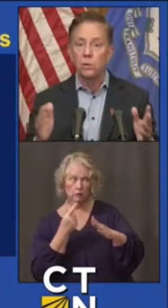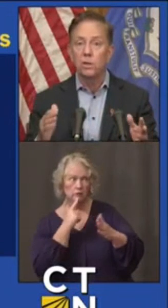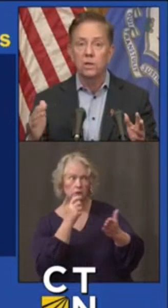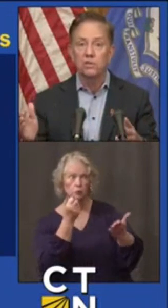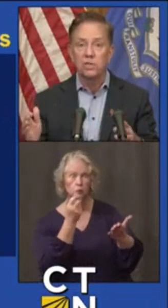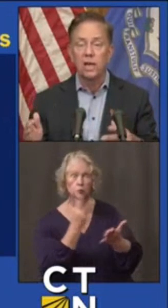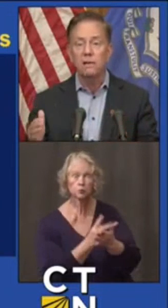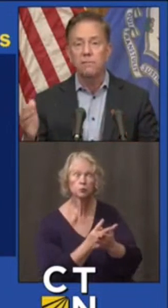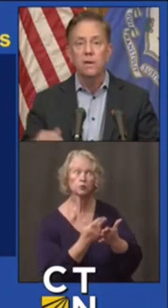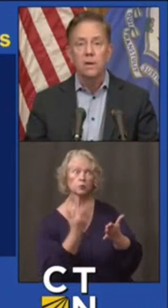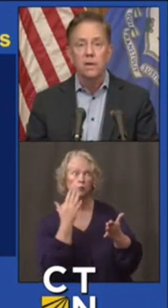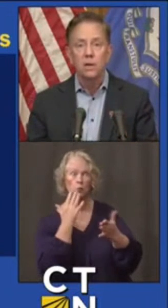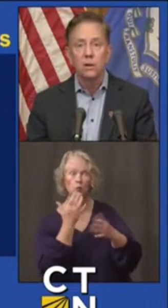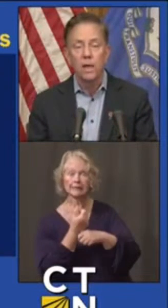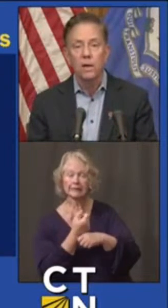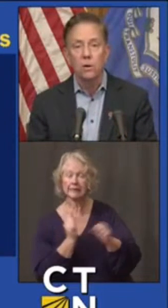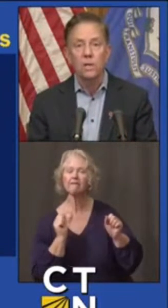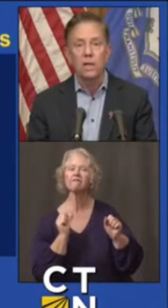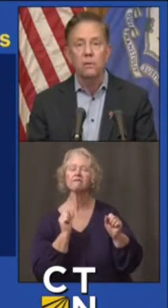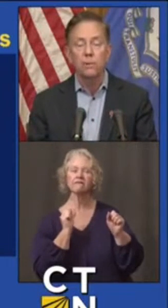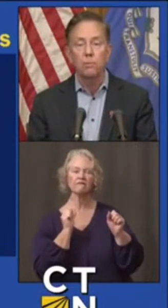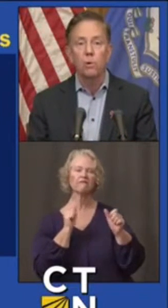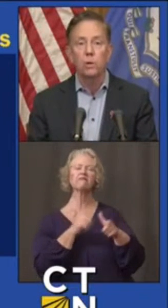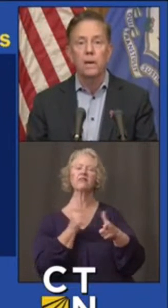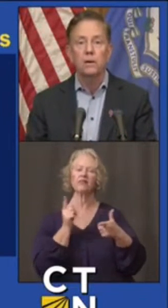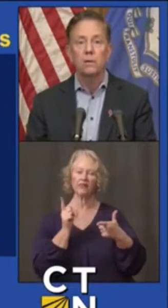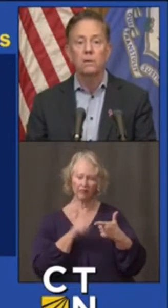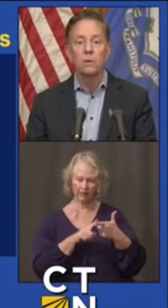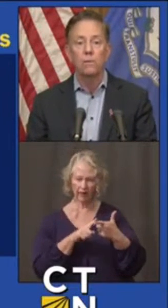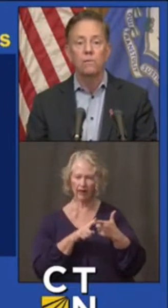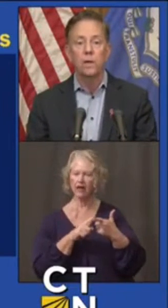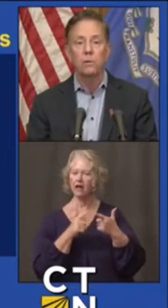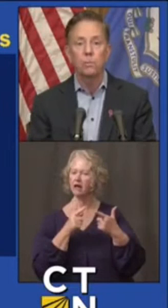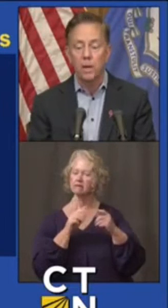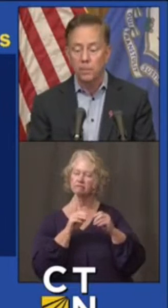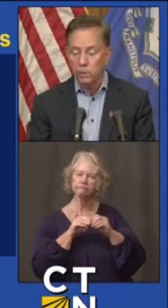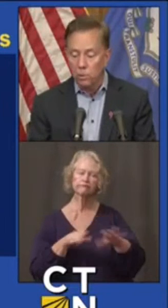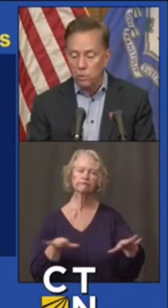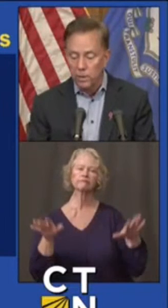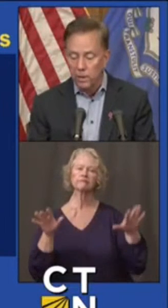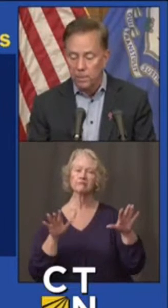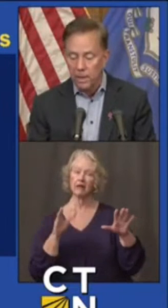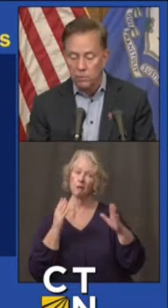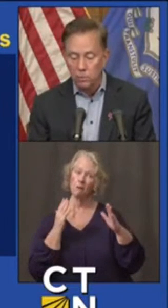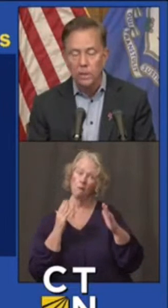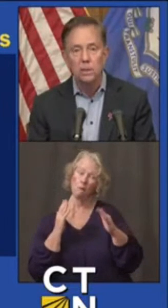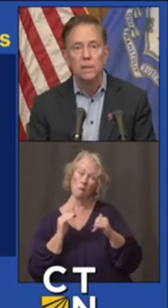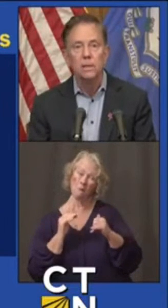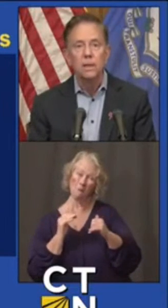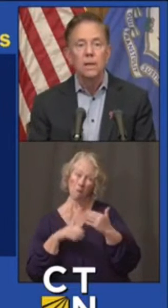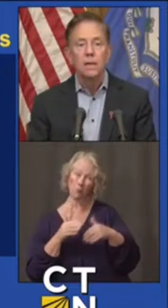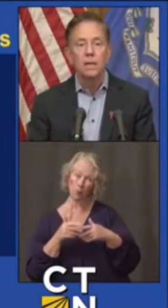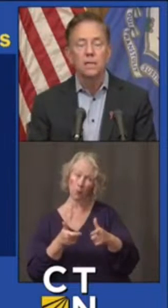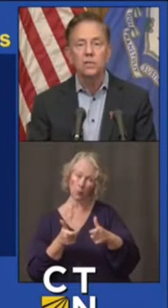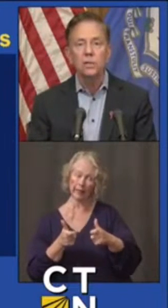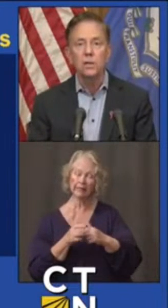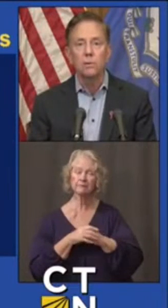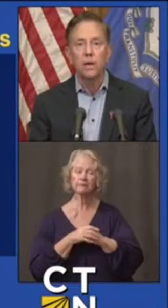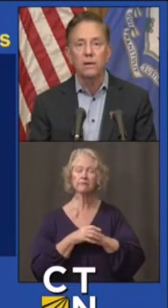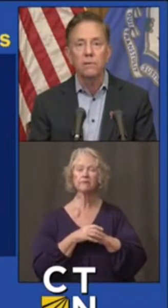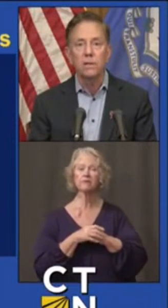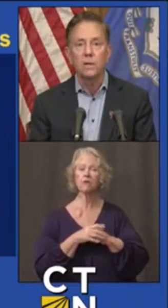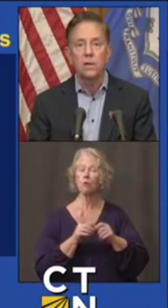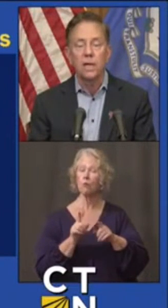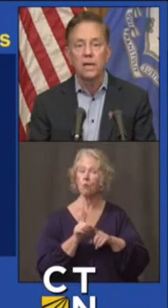know that they're safe, then and only then we roll them out, and hopefully we'll be able to roll them out quickly. In addition, we